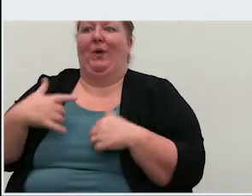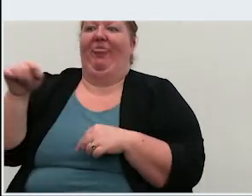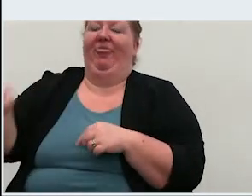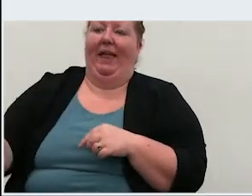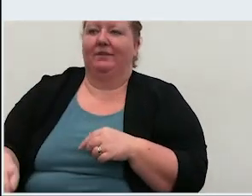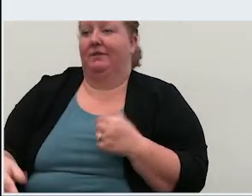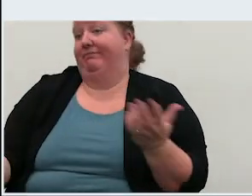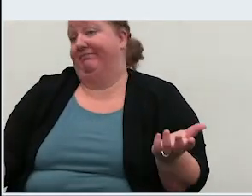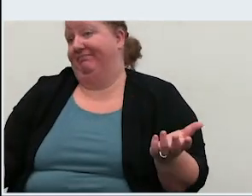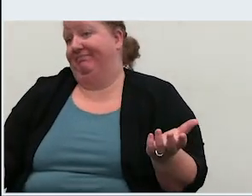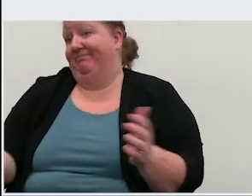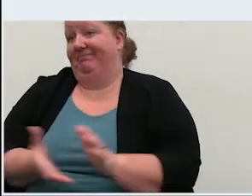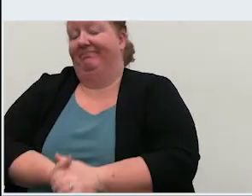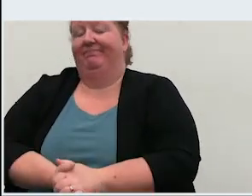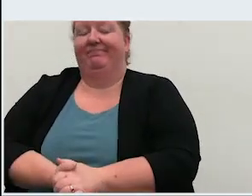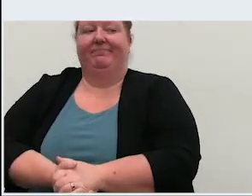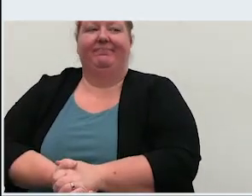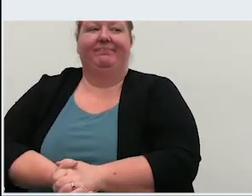thing.